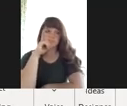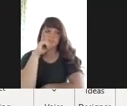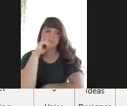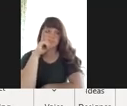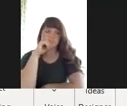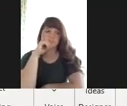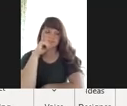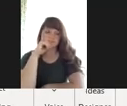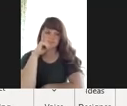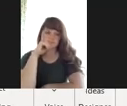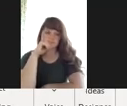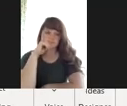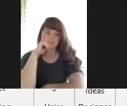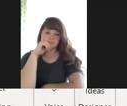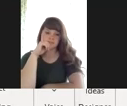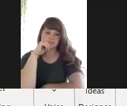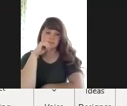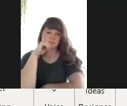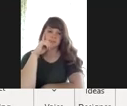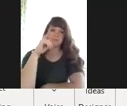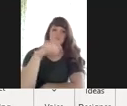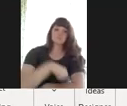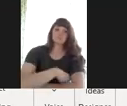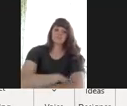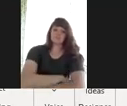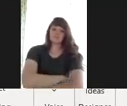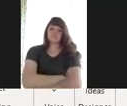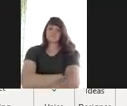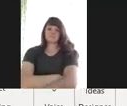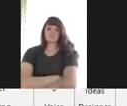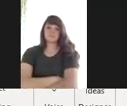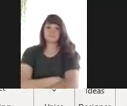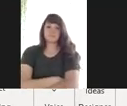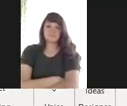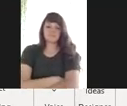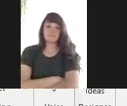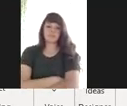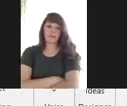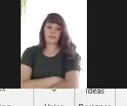idea of the lesson is all who accept the gospel find peace with God. Okay?